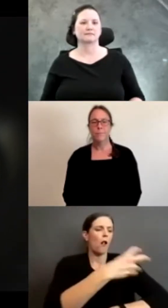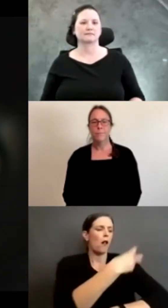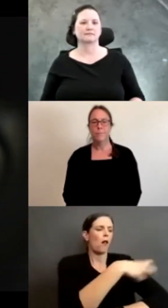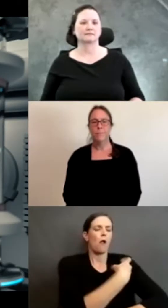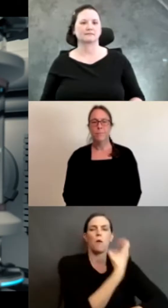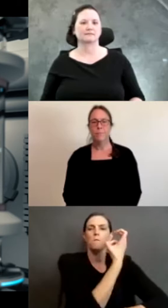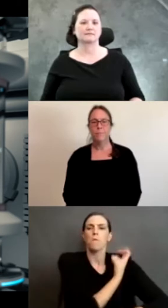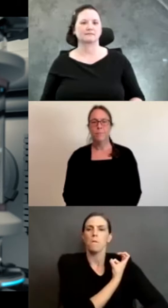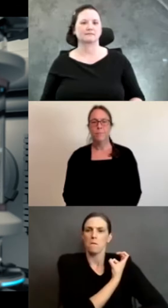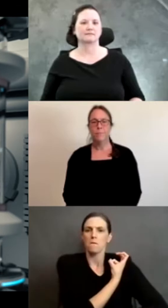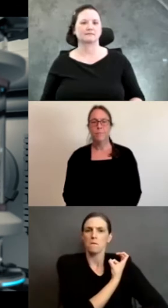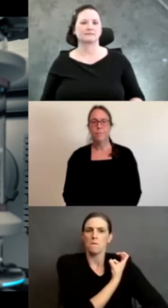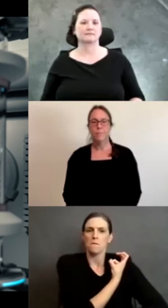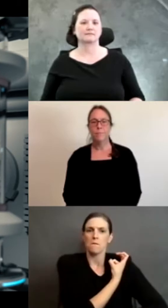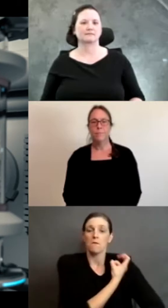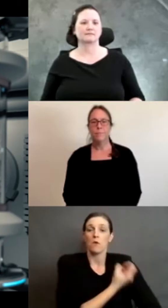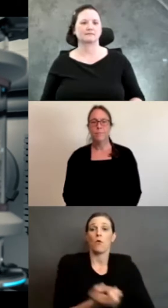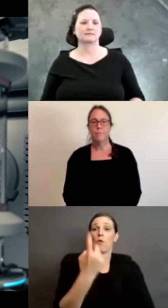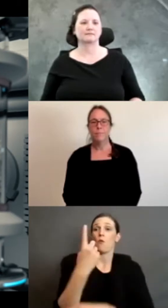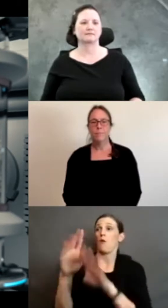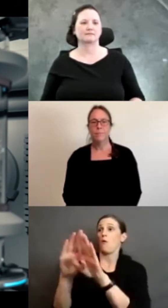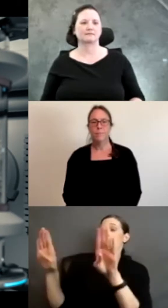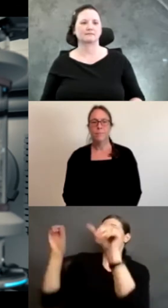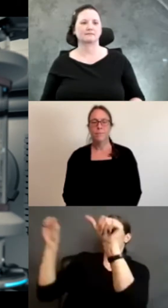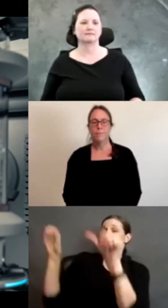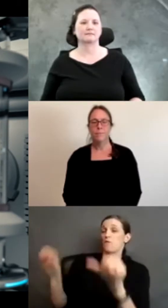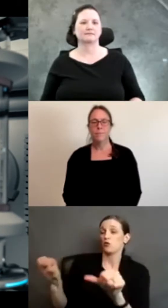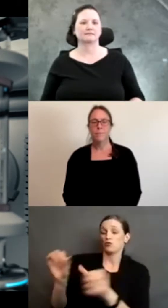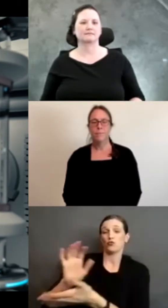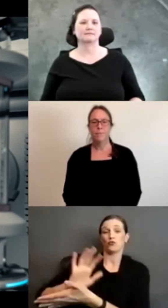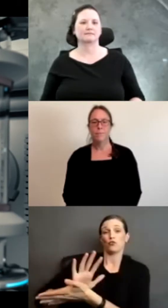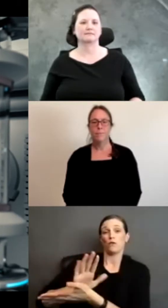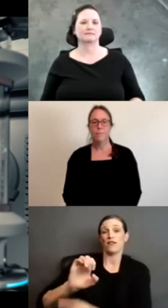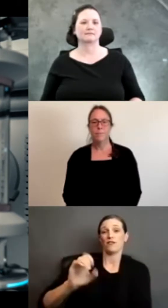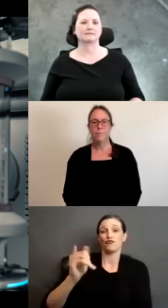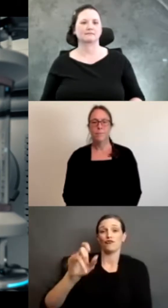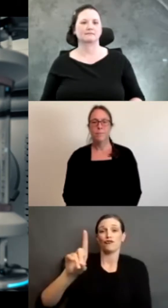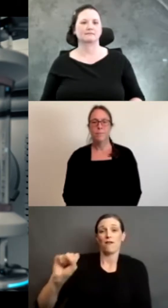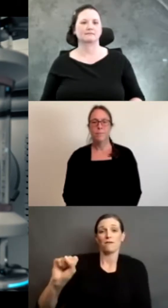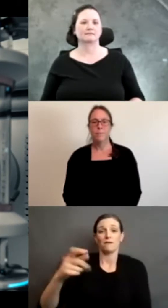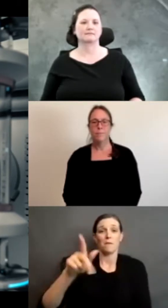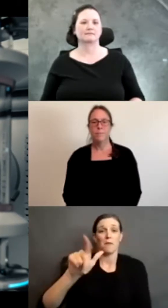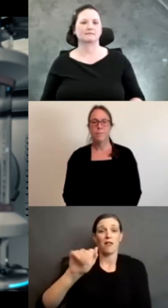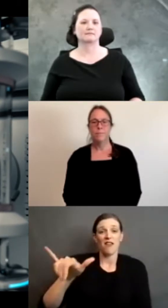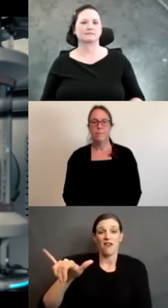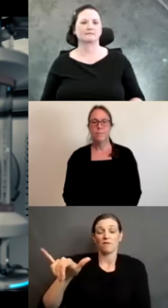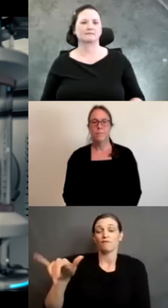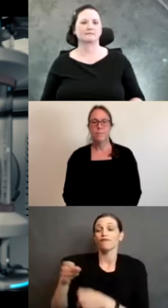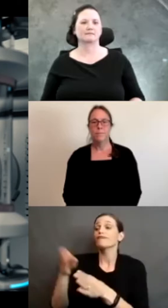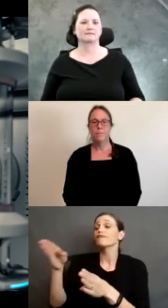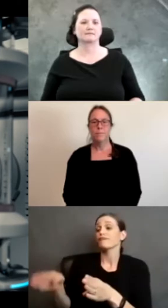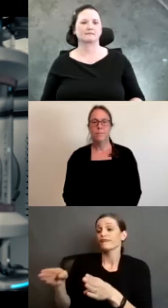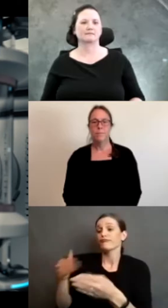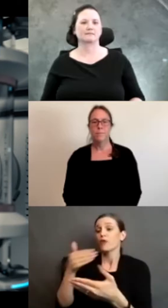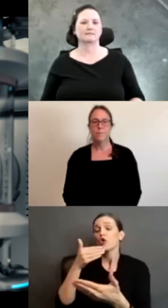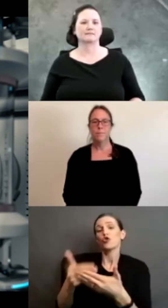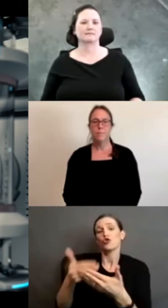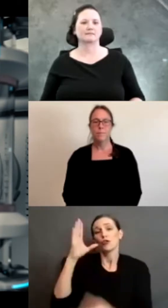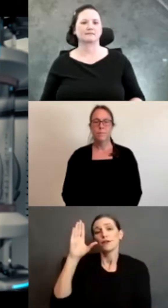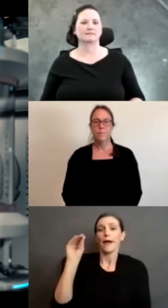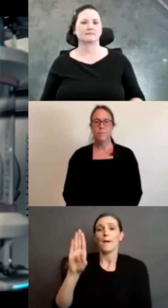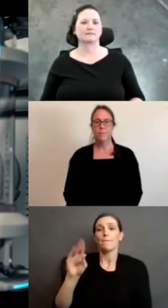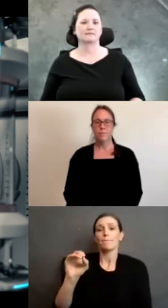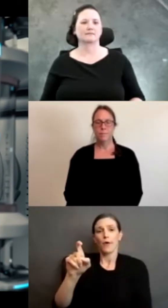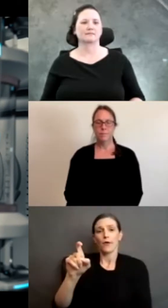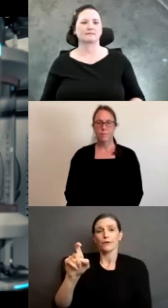his shoulder. On one wall, there's a poster for the movie Child's Play. Next to that is a good guy box with an animatronic Chucky